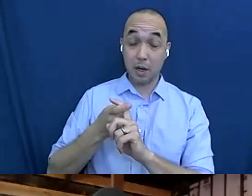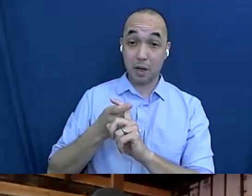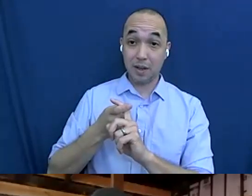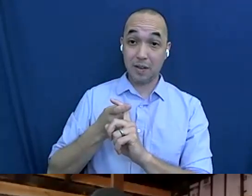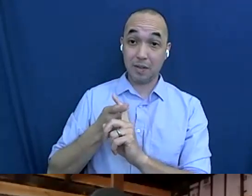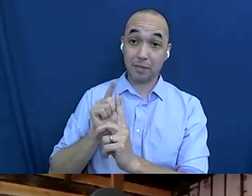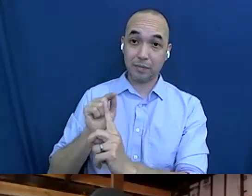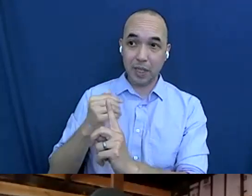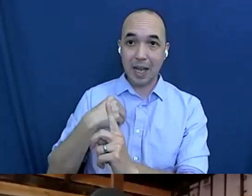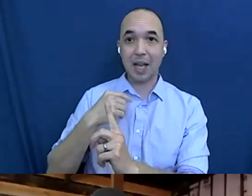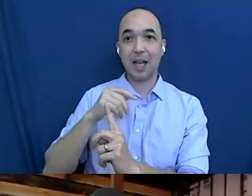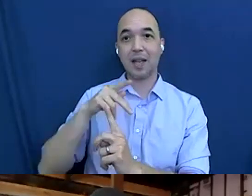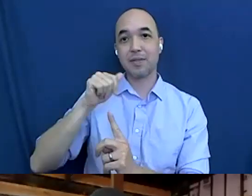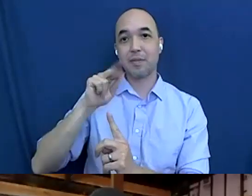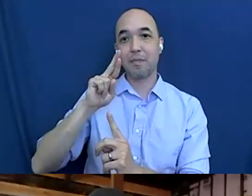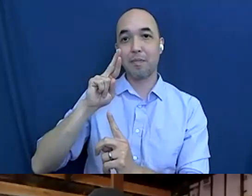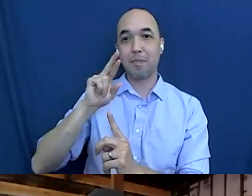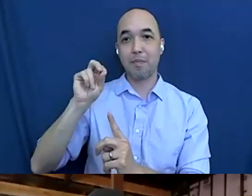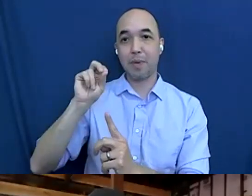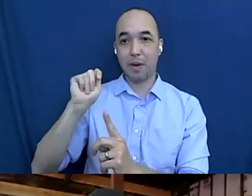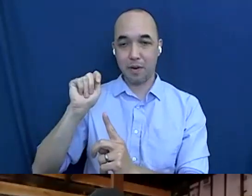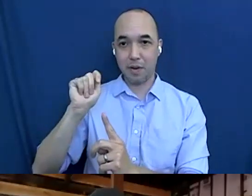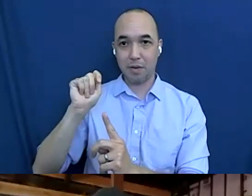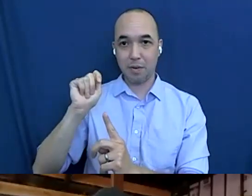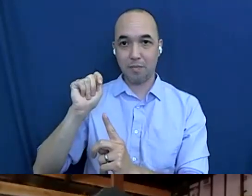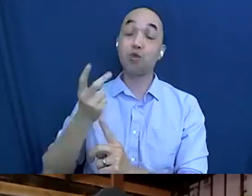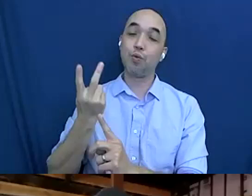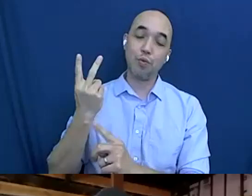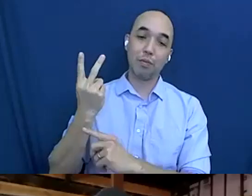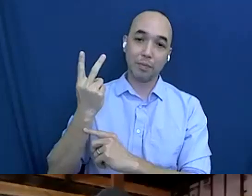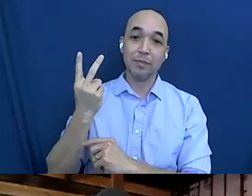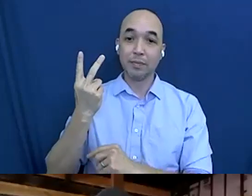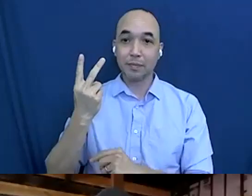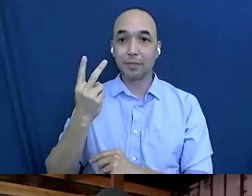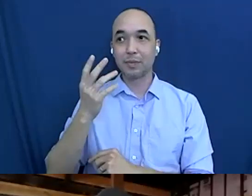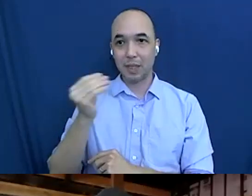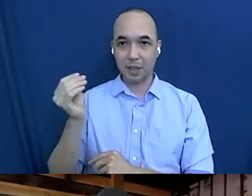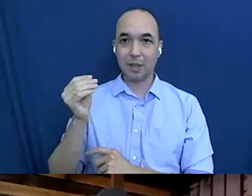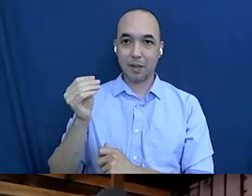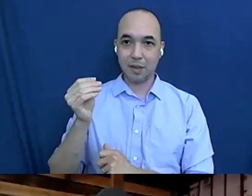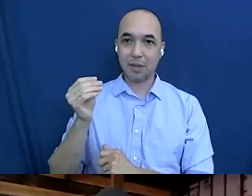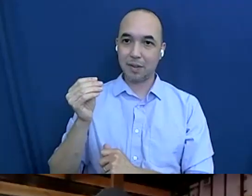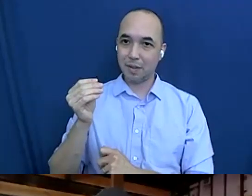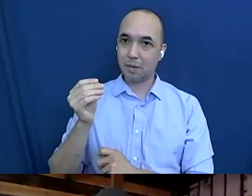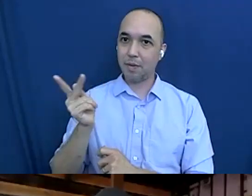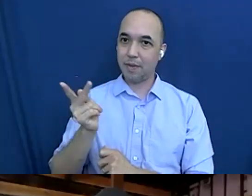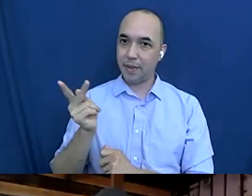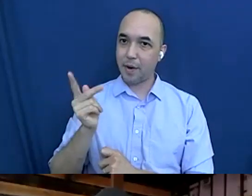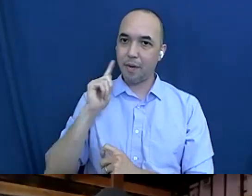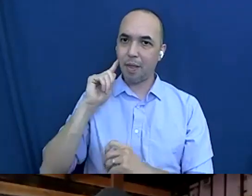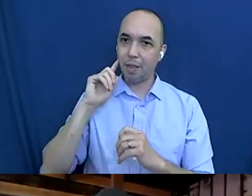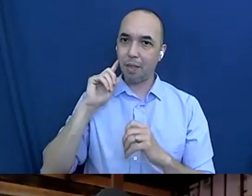a parrot, 2 parrots, and they have been quite loud